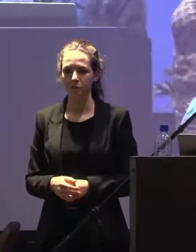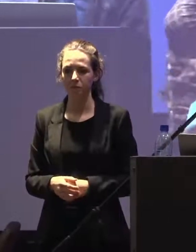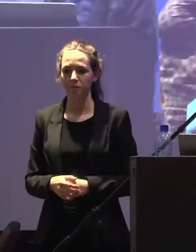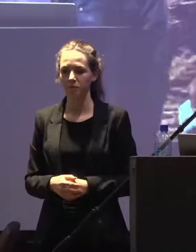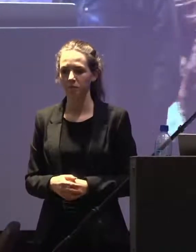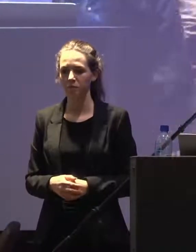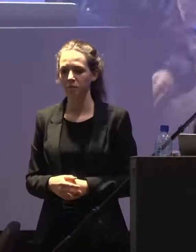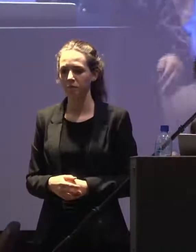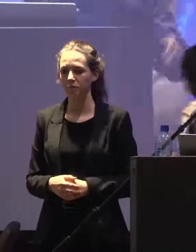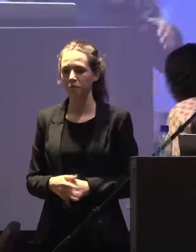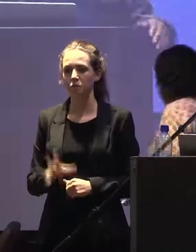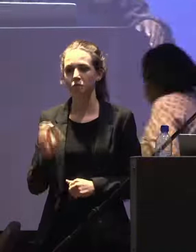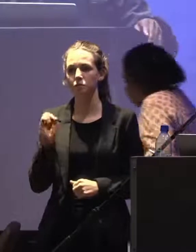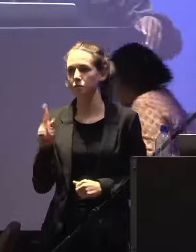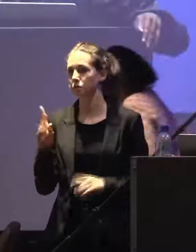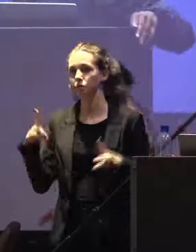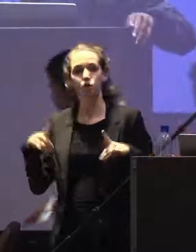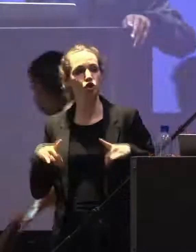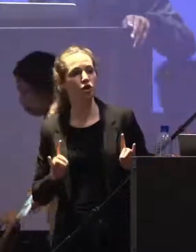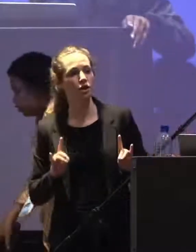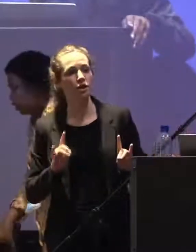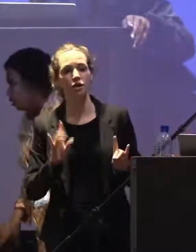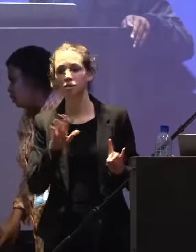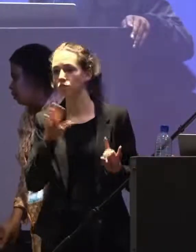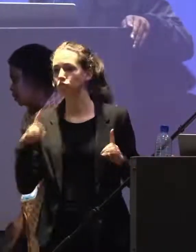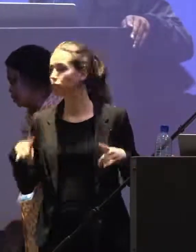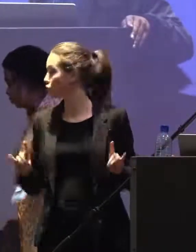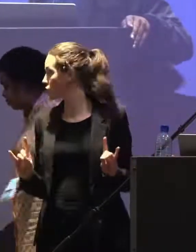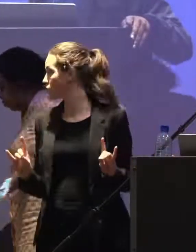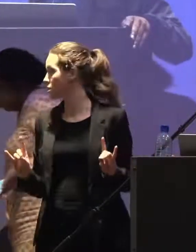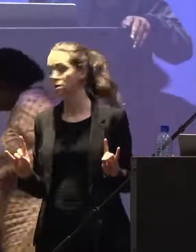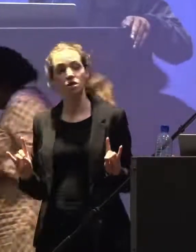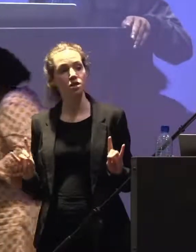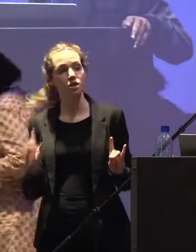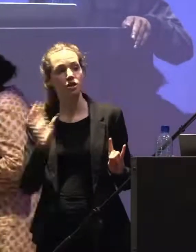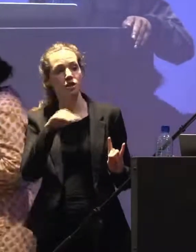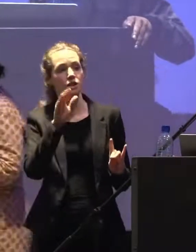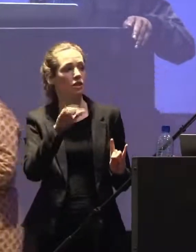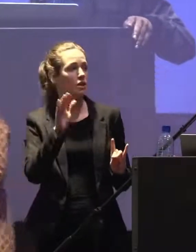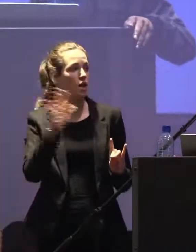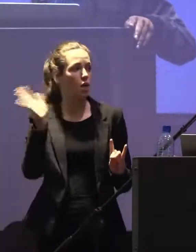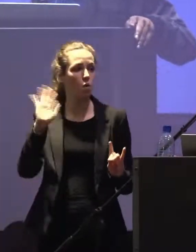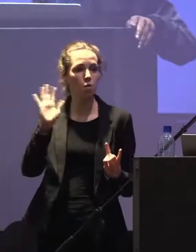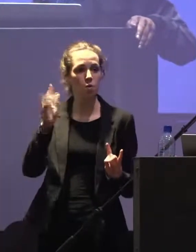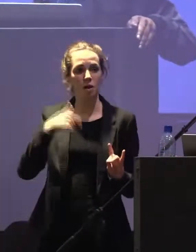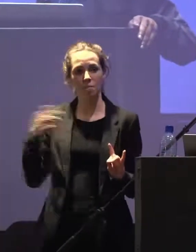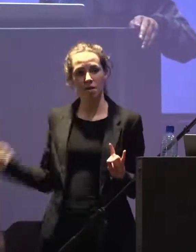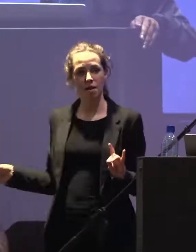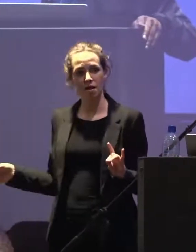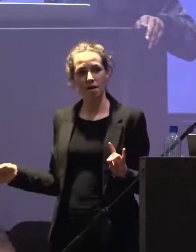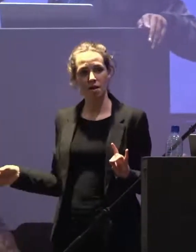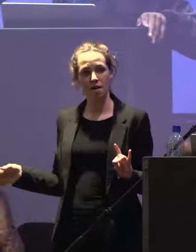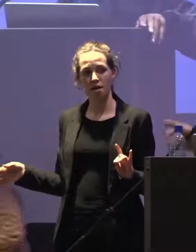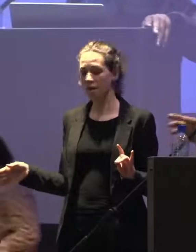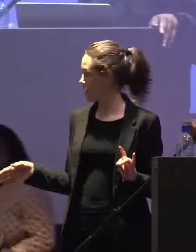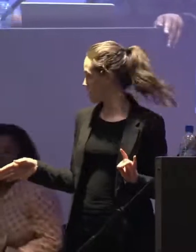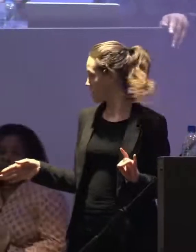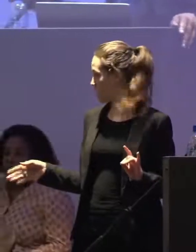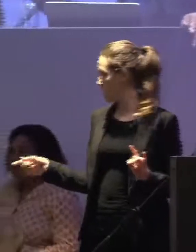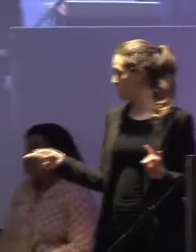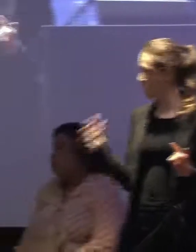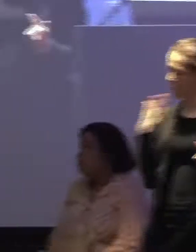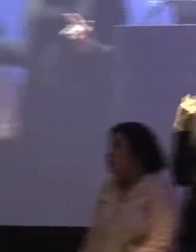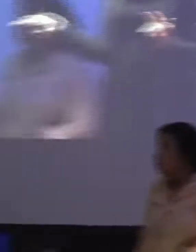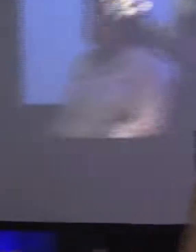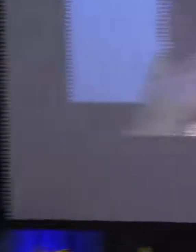Chair? Chair, can you hear me? Hello? I'm here, behind you. Oh, thank you, thank you. Just one